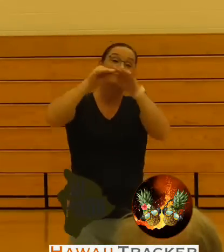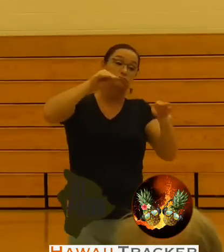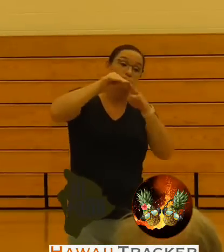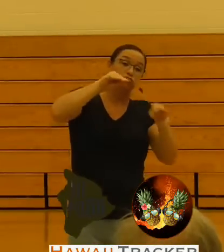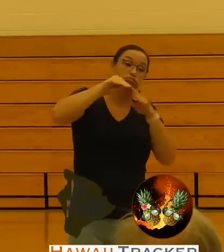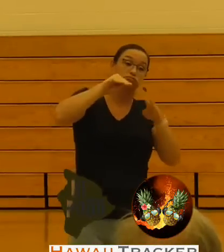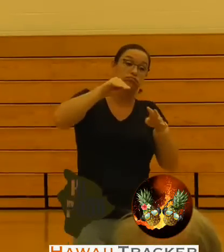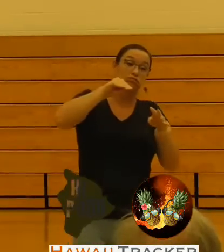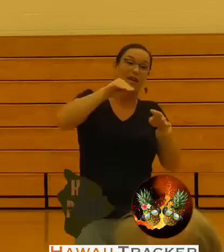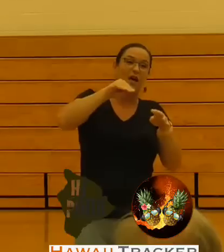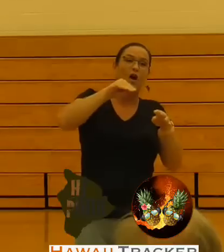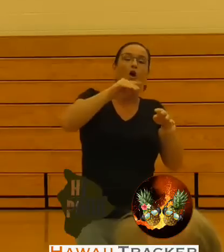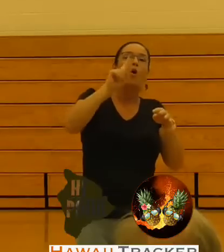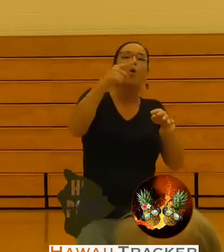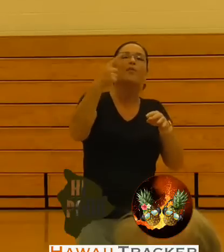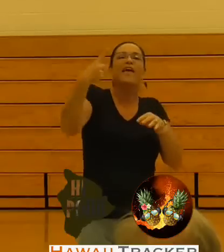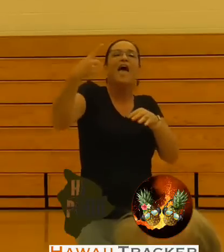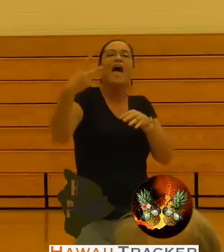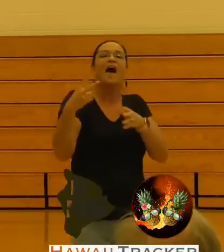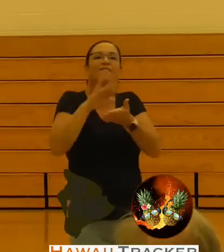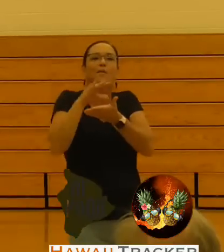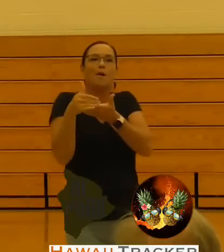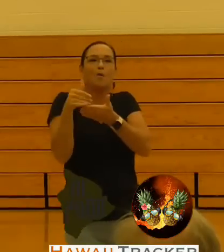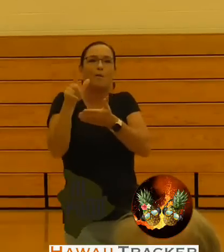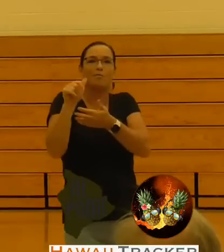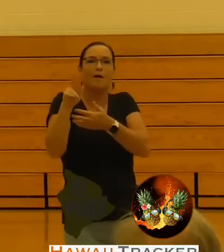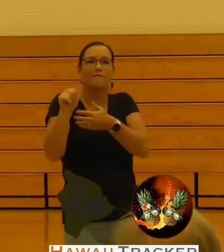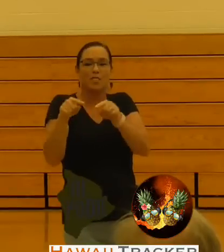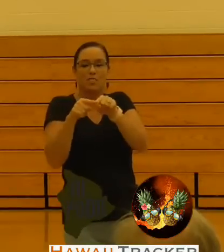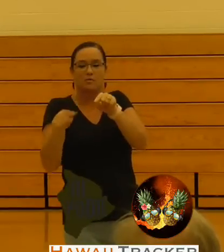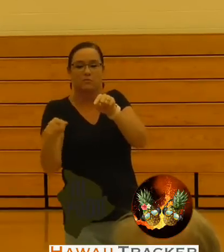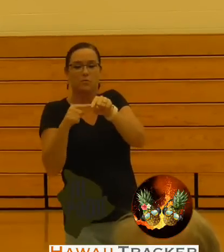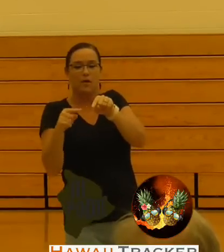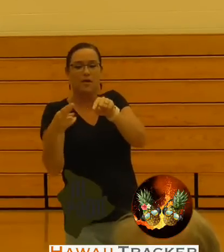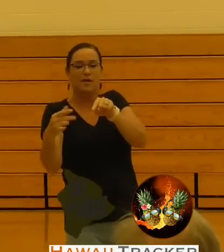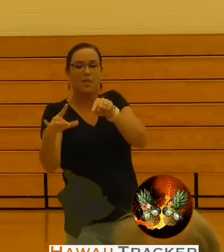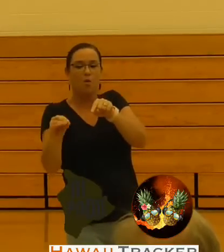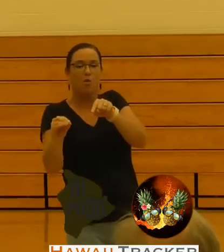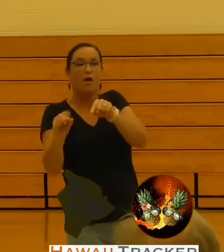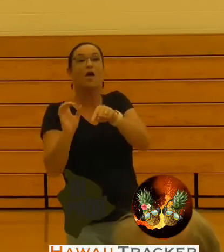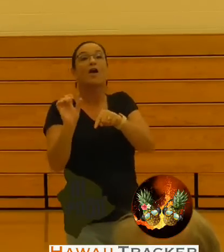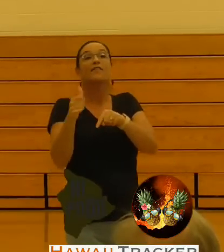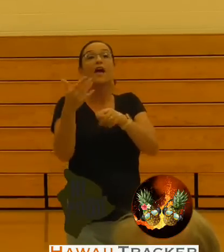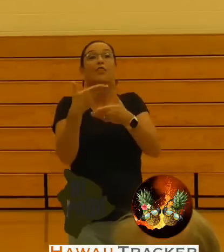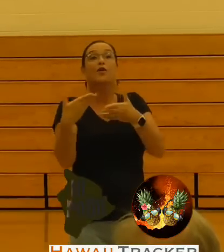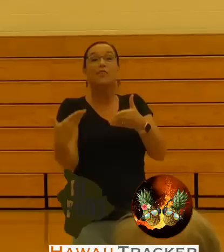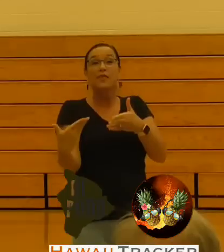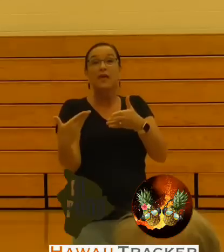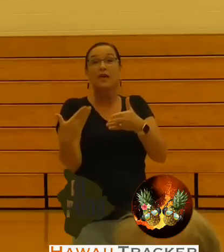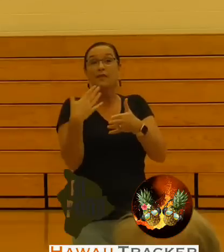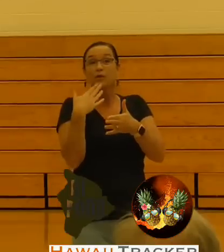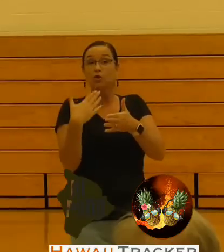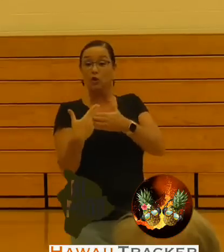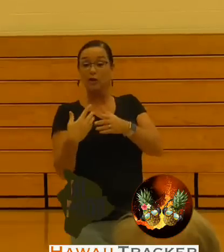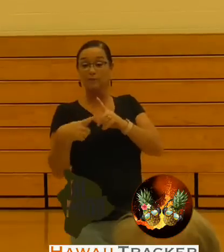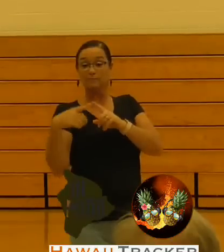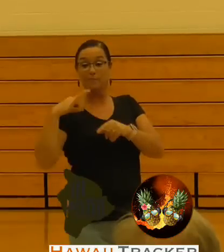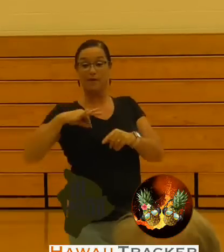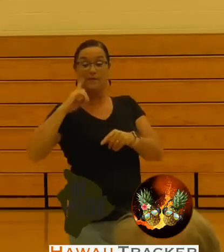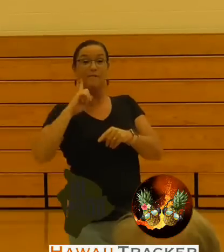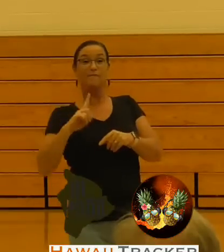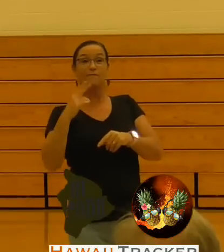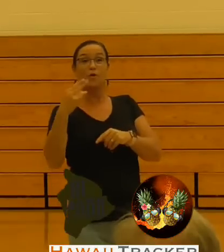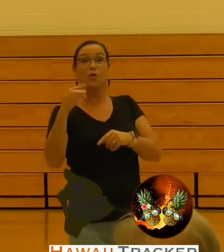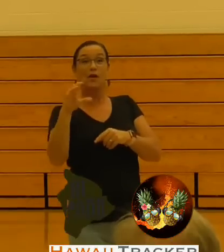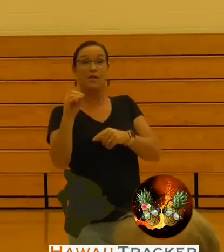zone. The other thing in working in the favor for the Hilo area is that there's steep slopes